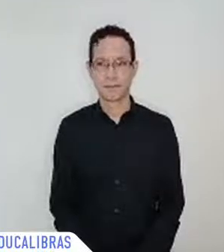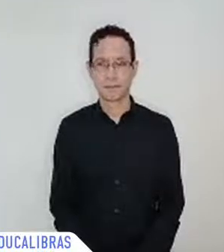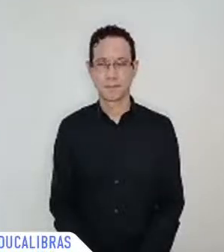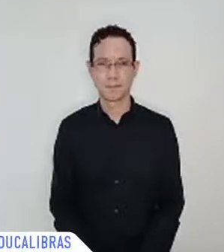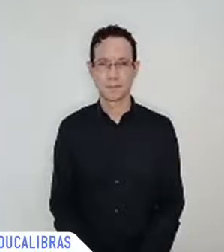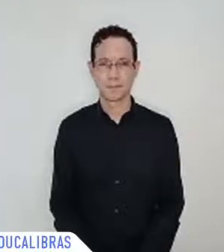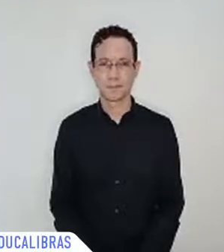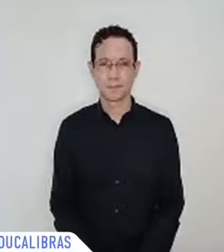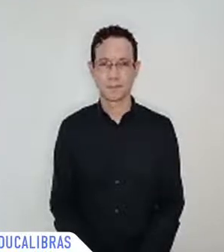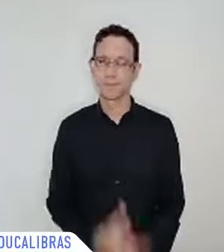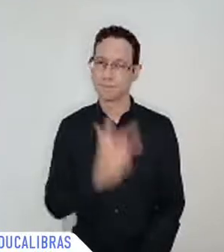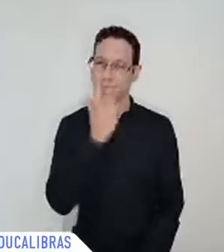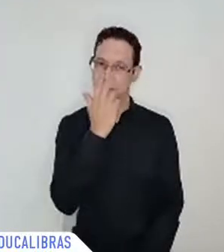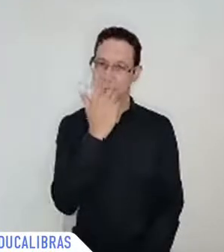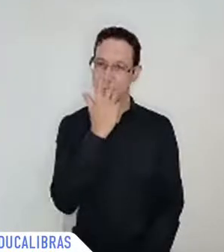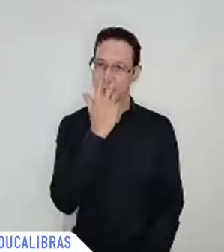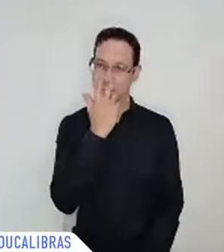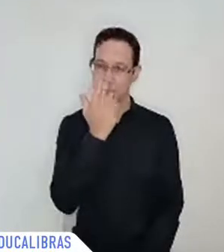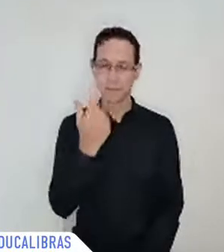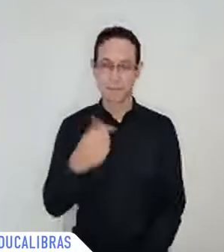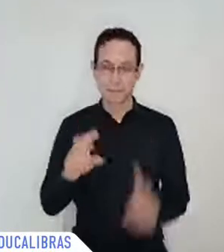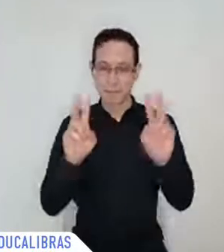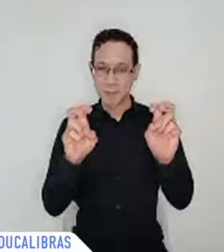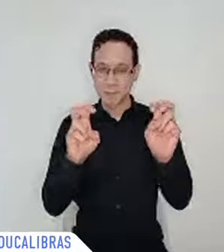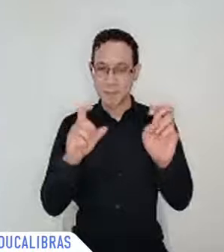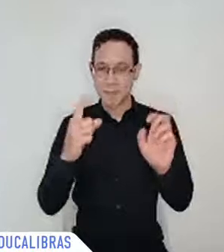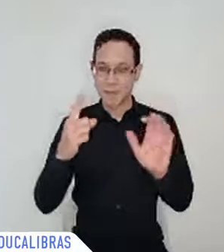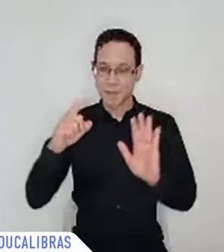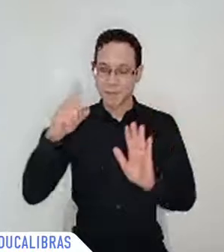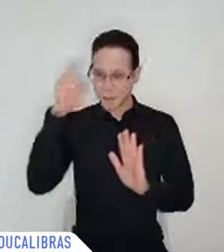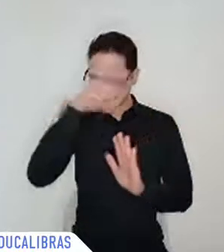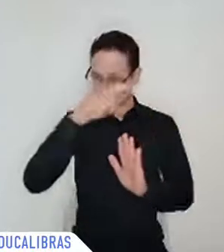for politics and for our situation.